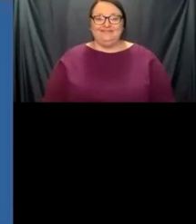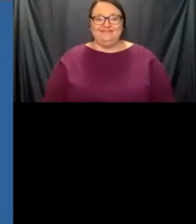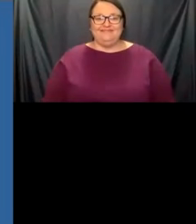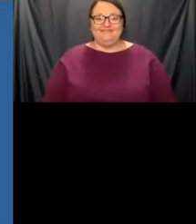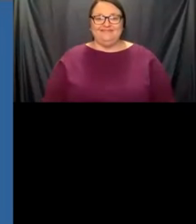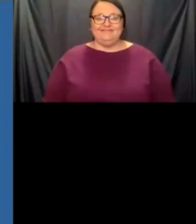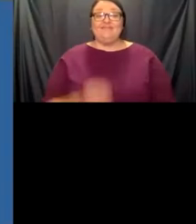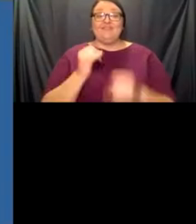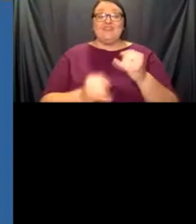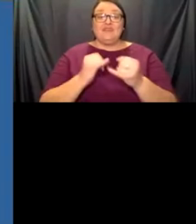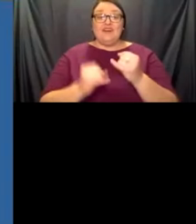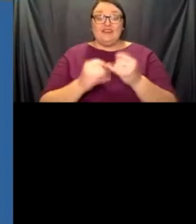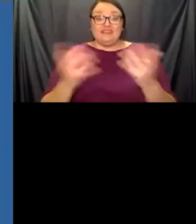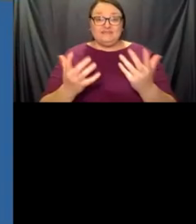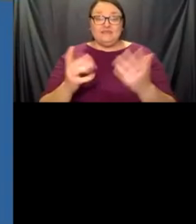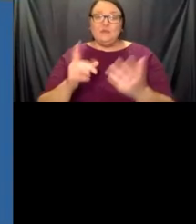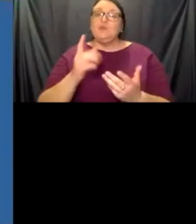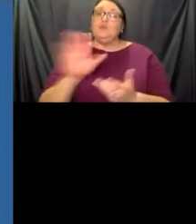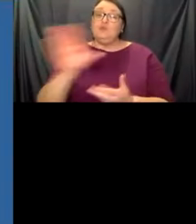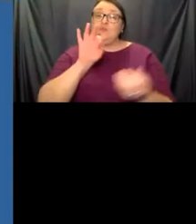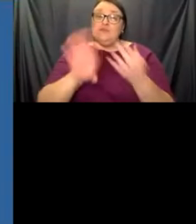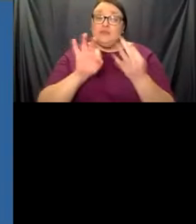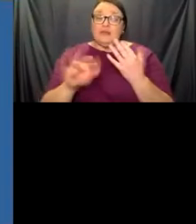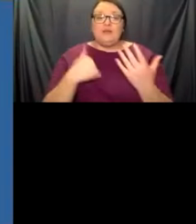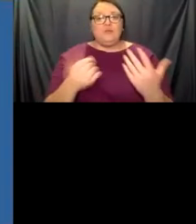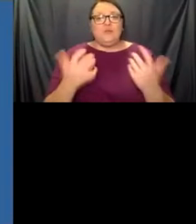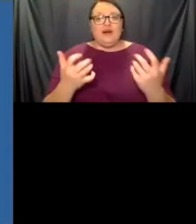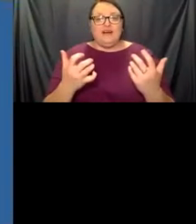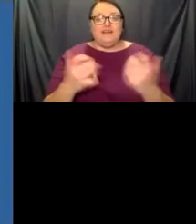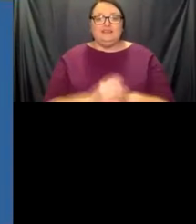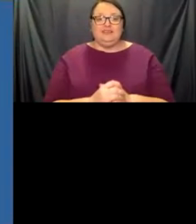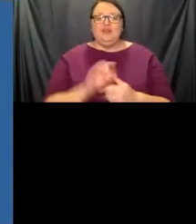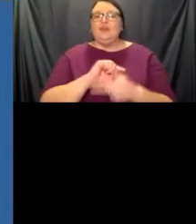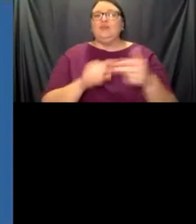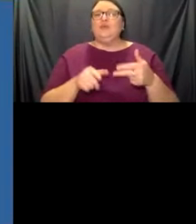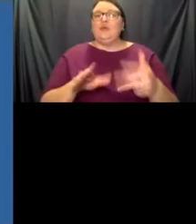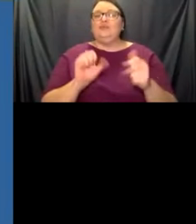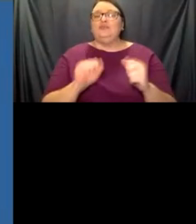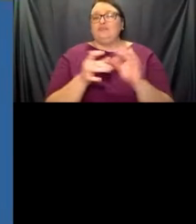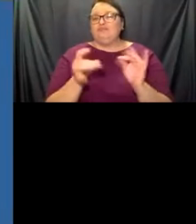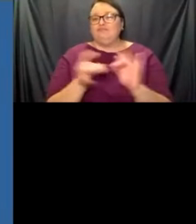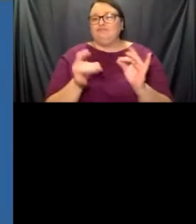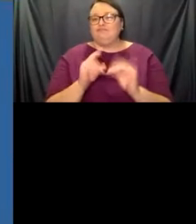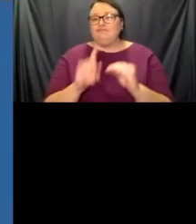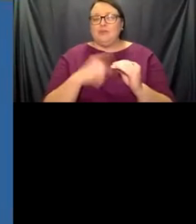And finally, we really want your feedback. Los dos programas, CBTG y programa